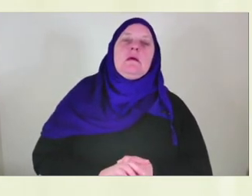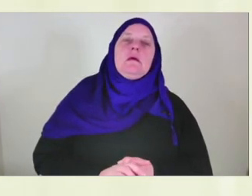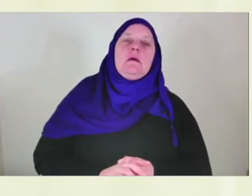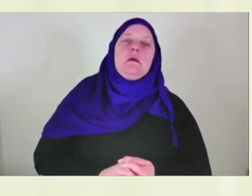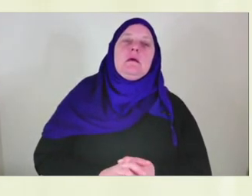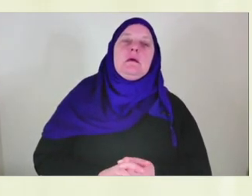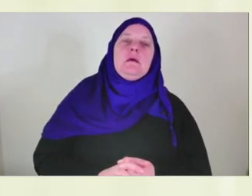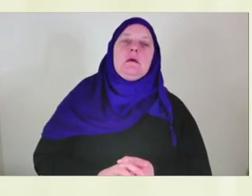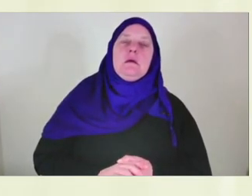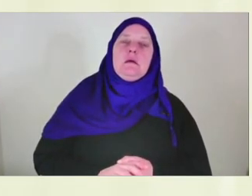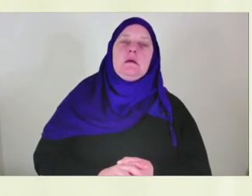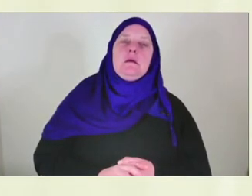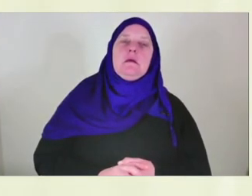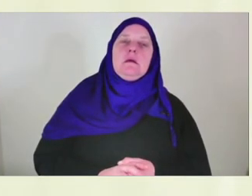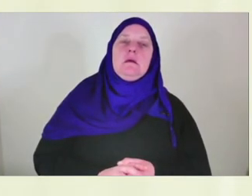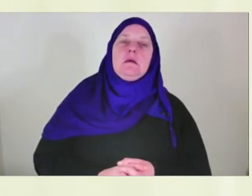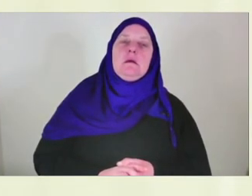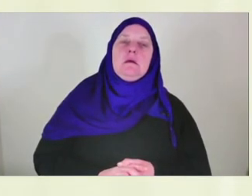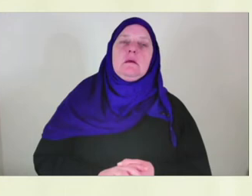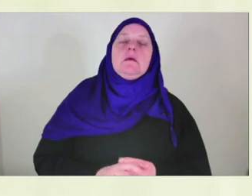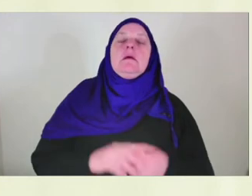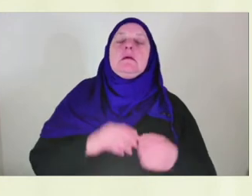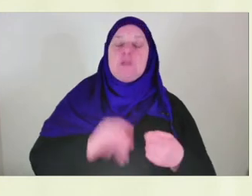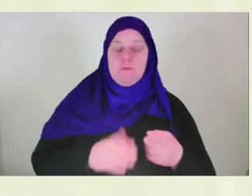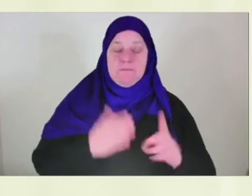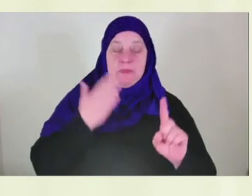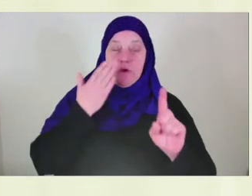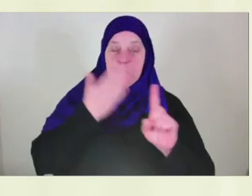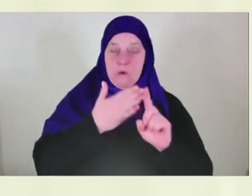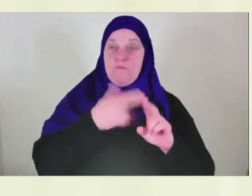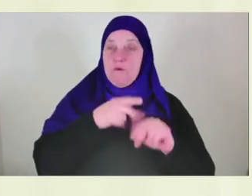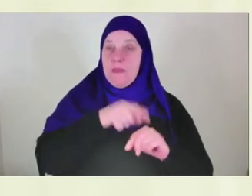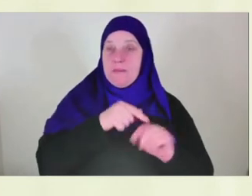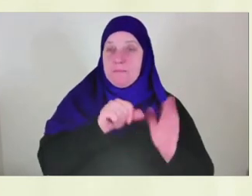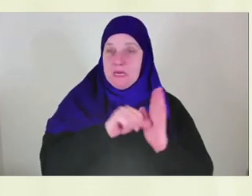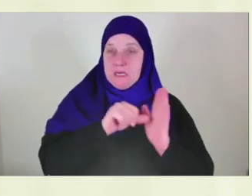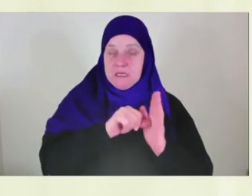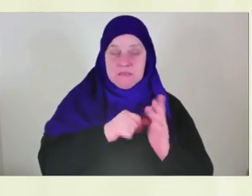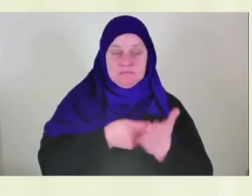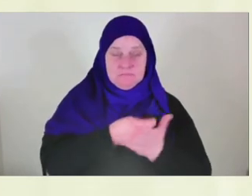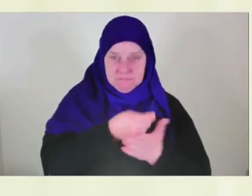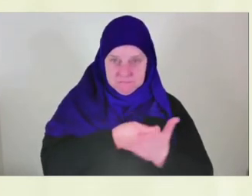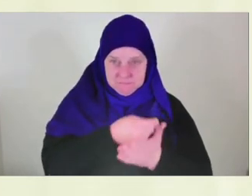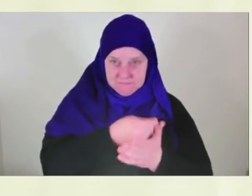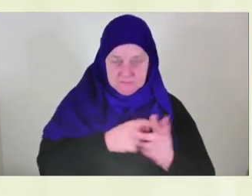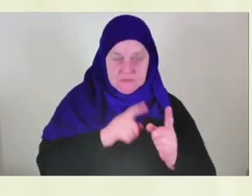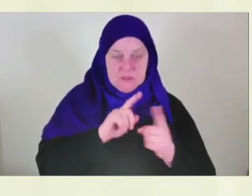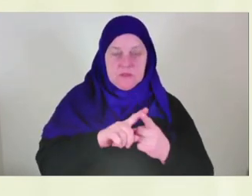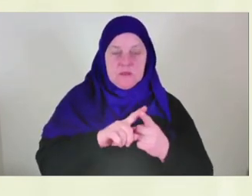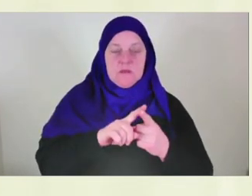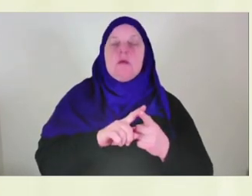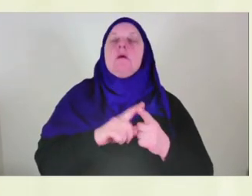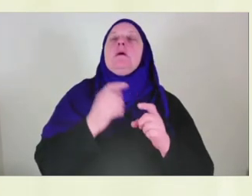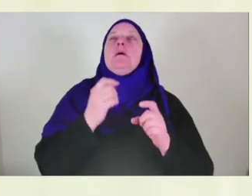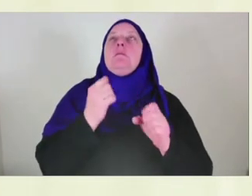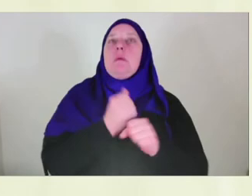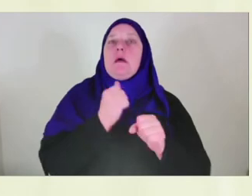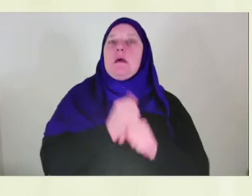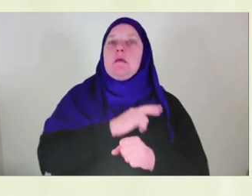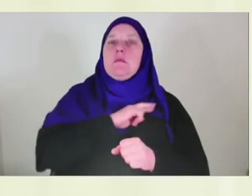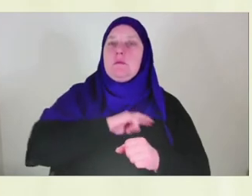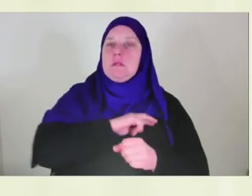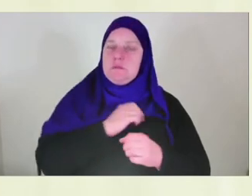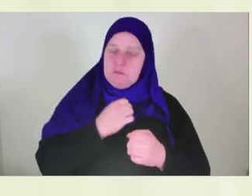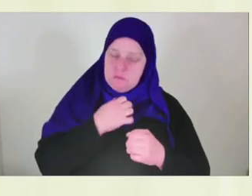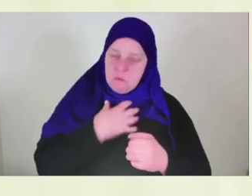So firstly, it's for strengthening religion in terms of what's required. It's also for giving the poor, you